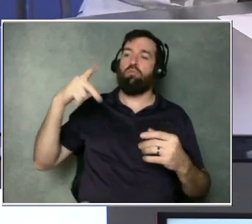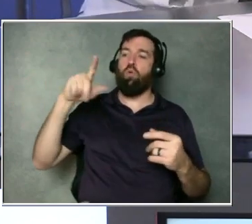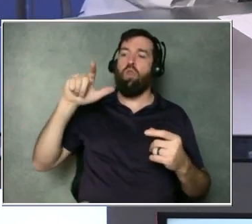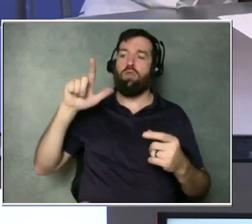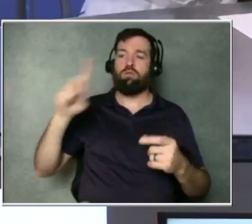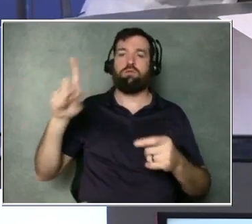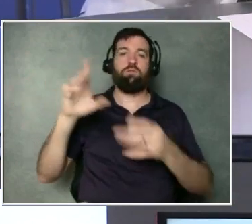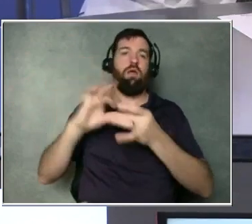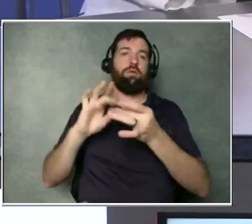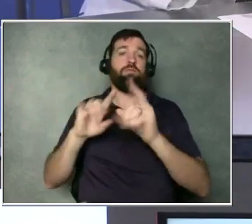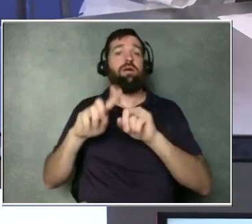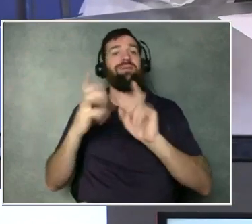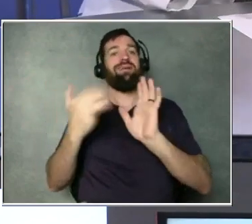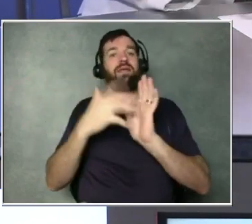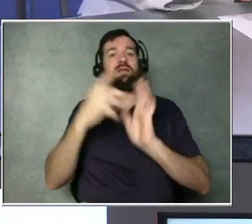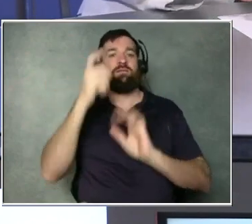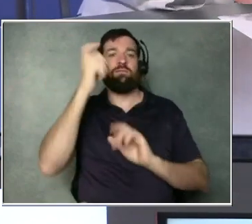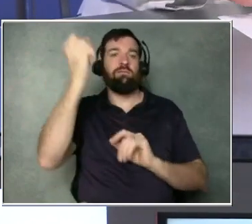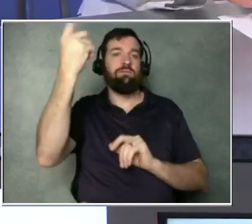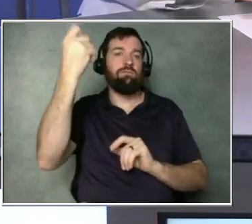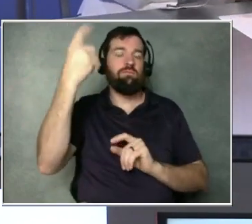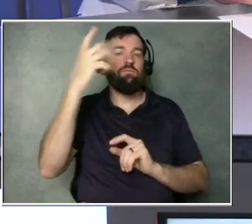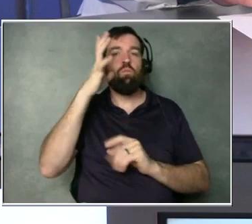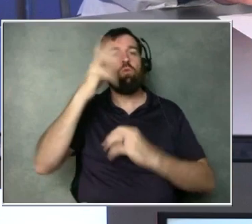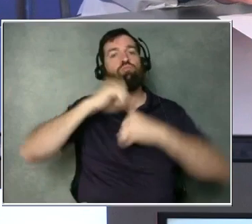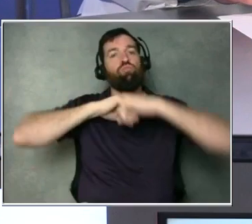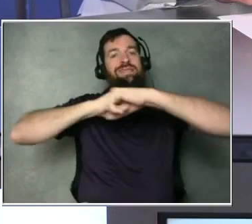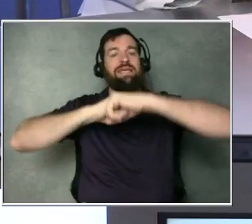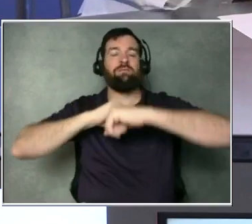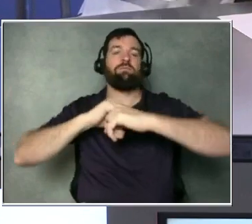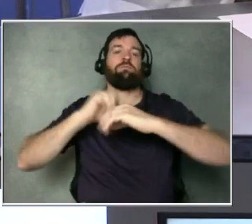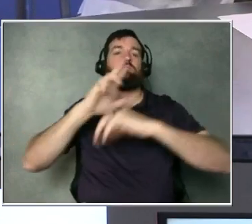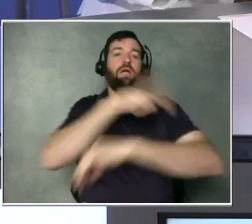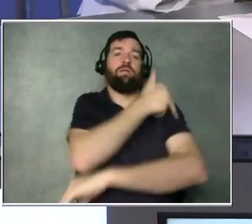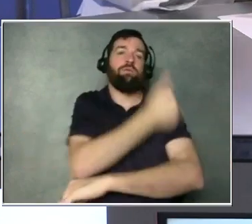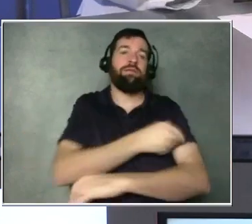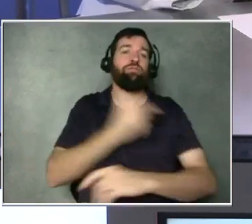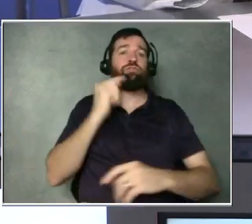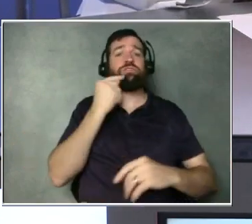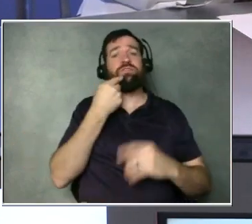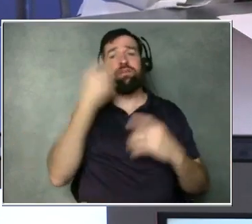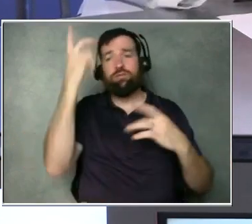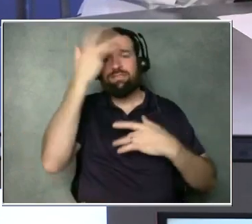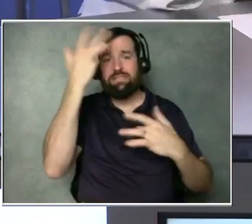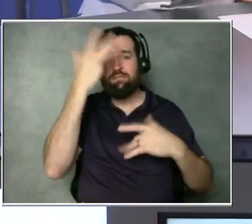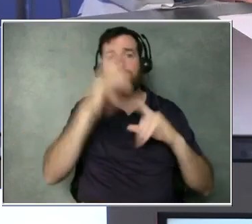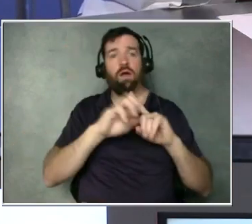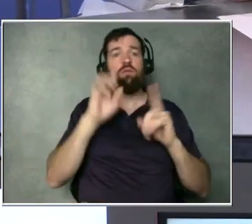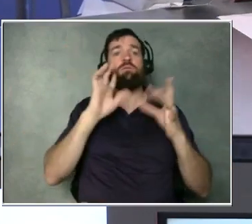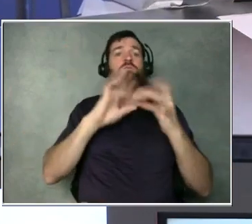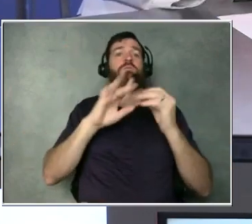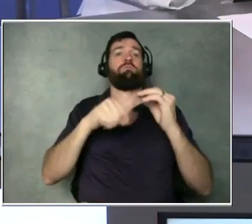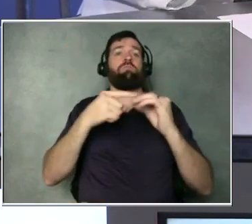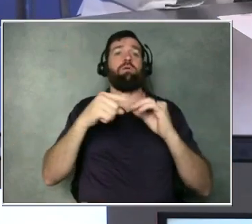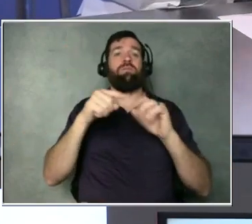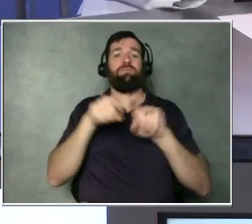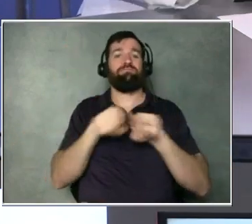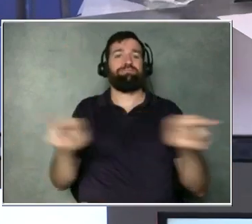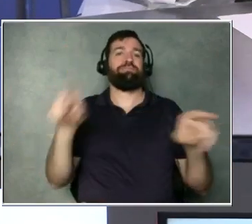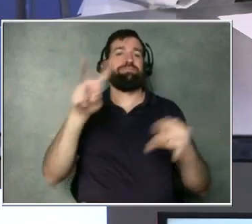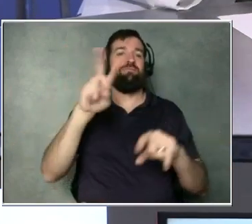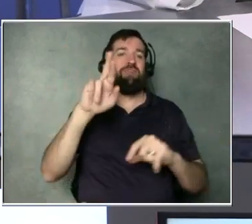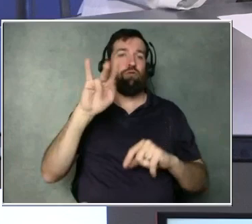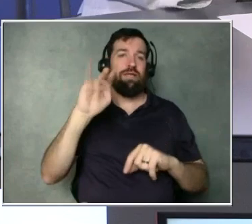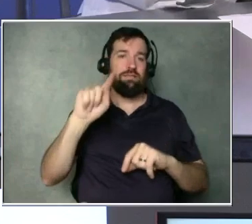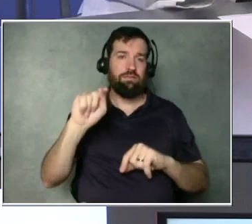again, understanding these vaccines will help protect you against hospitalization, severe disease. But what we want to talk about when we talk about the variants is that a lot of